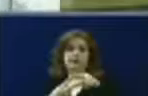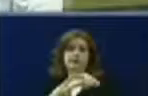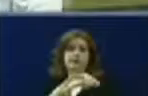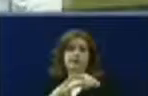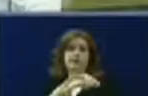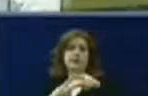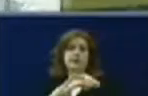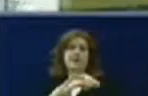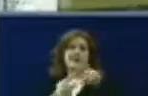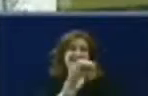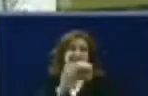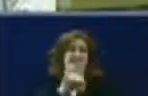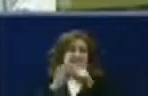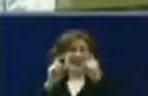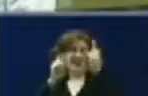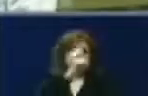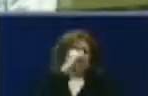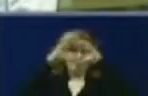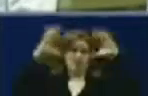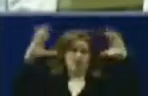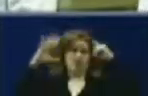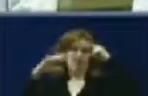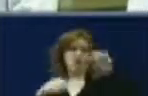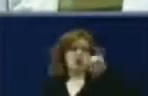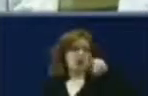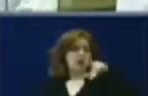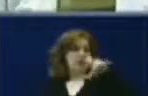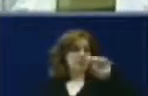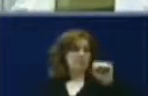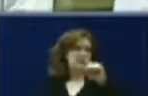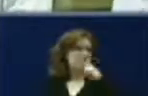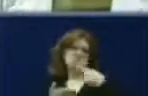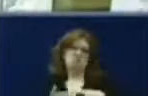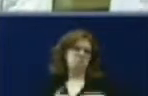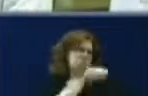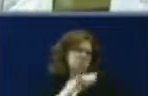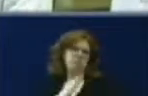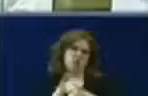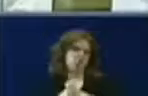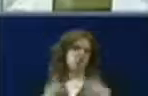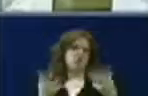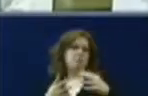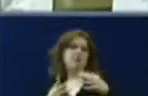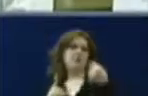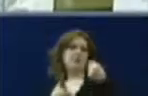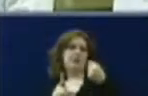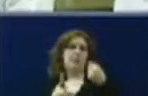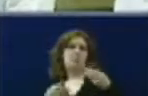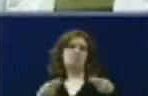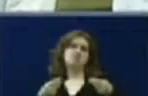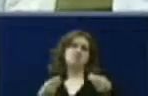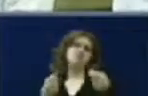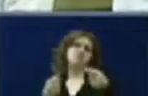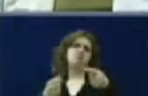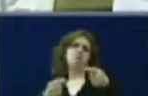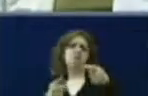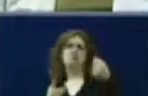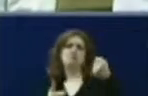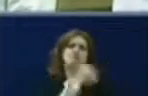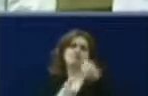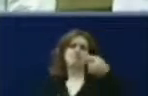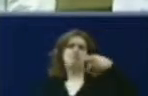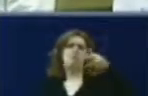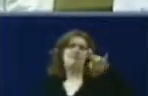is the state's vision and the metric for JCPS. I won't talk about that too much. It's proficiency of the group, the gap group compared to